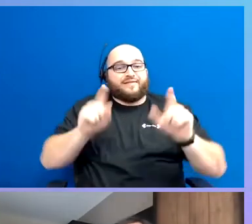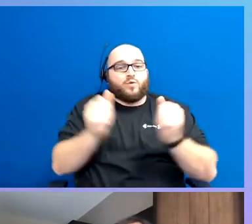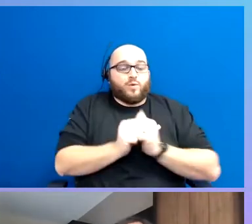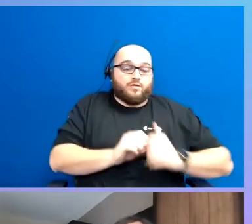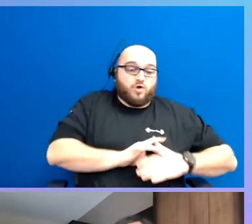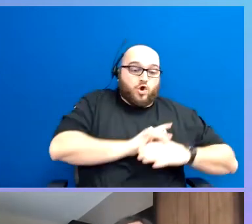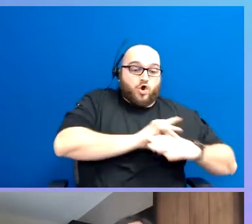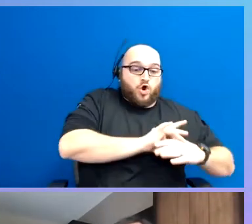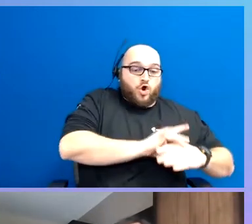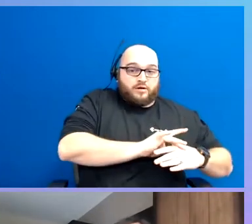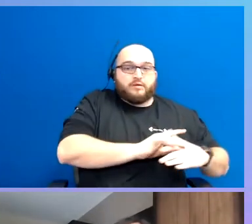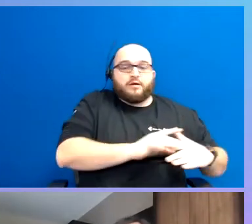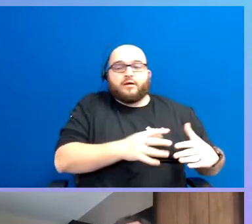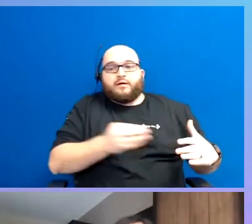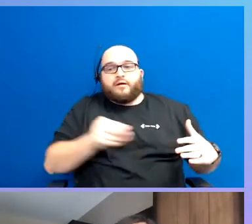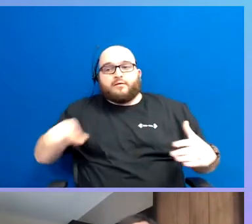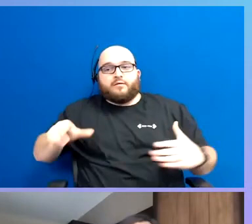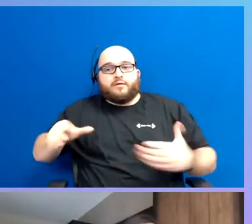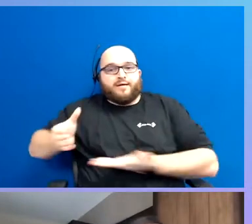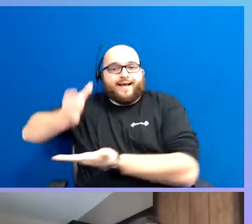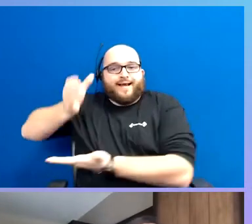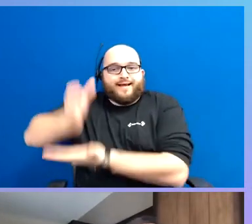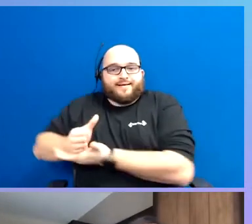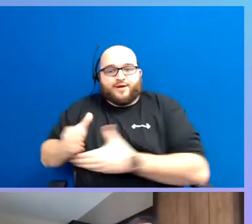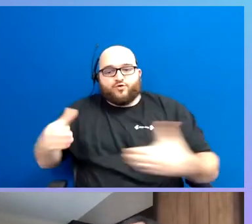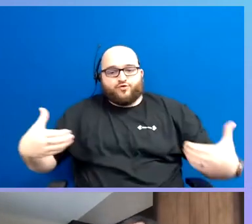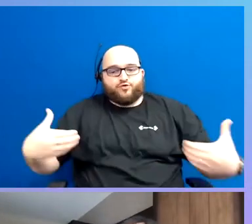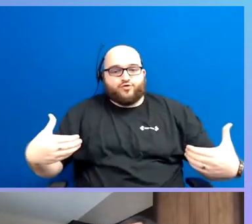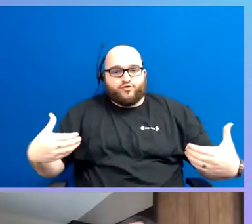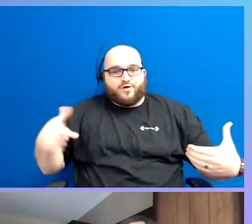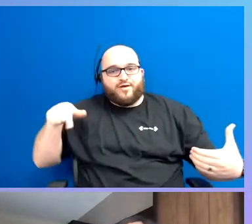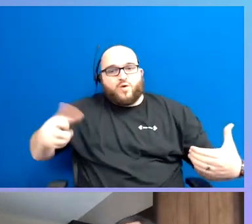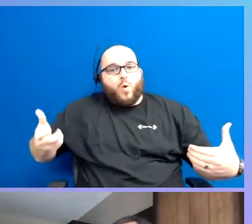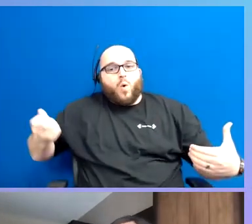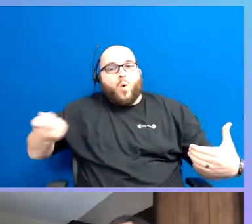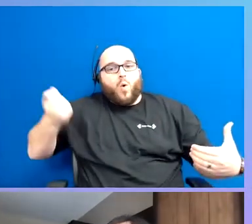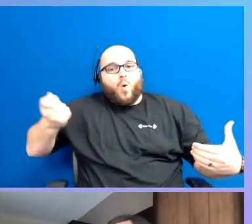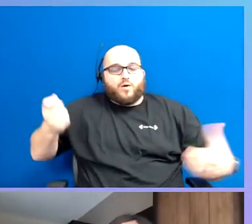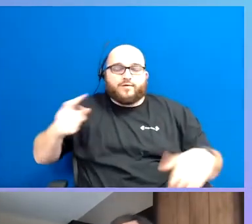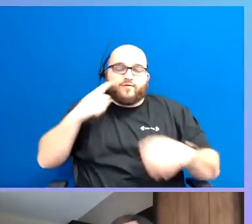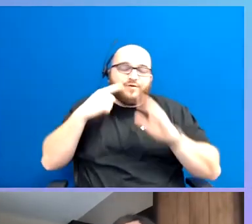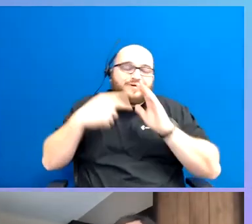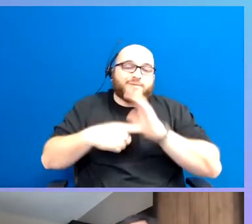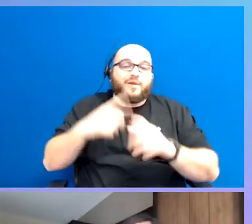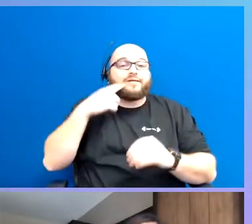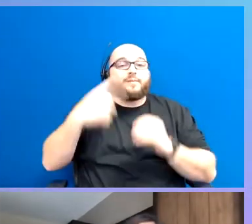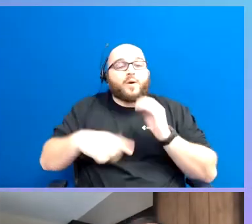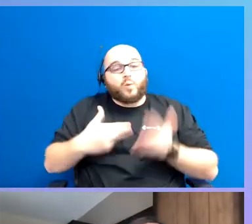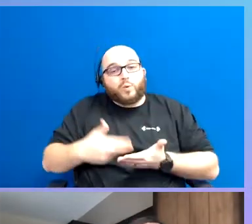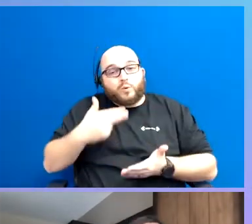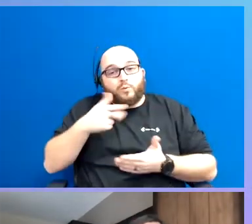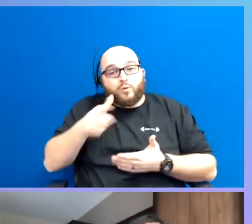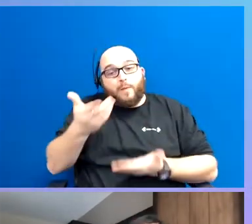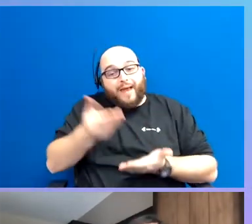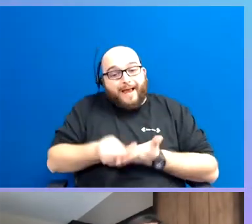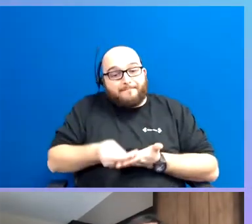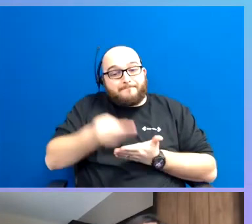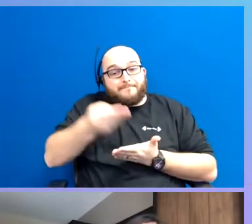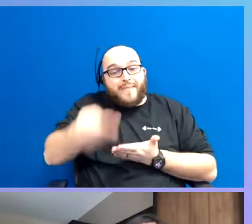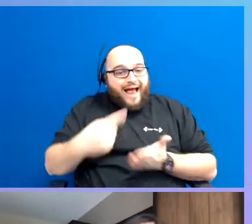then the the container that holds the content. So in the case of a tomato soup, you might purchase a tomato